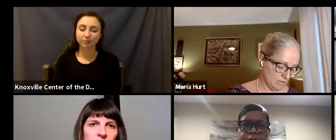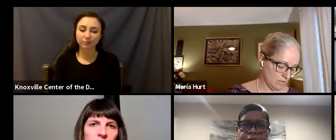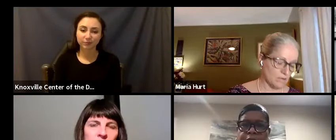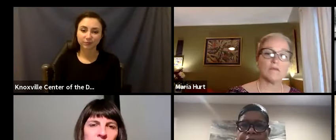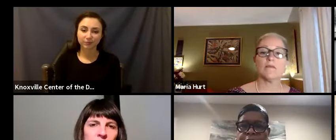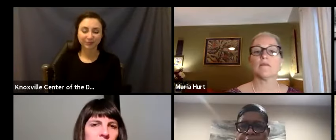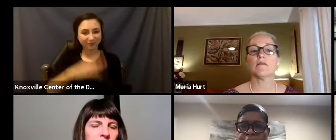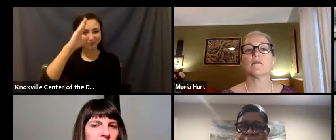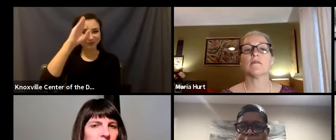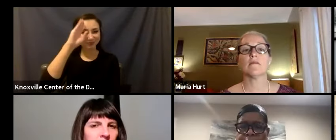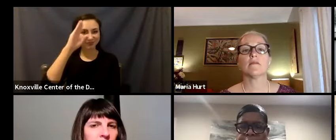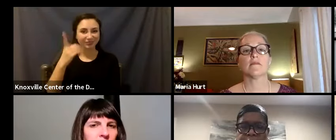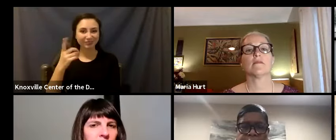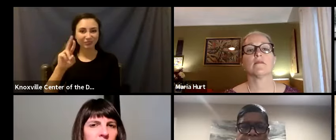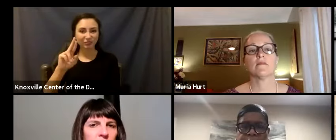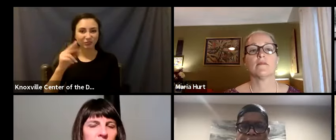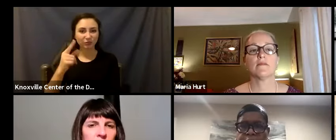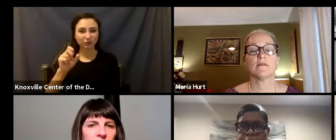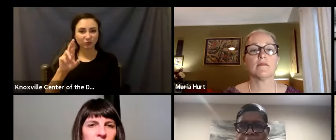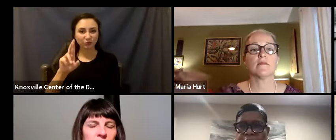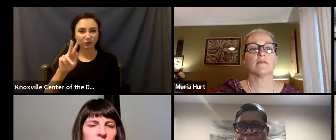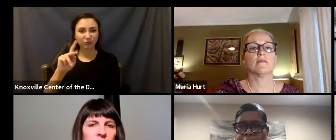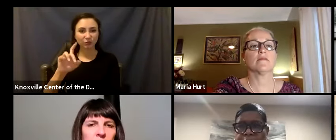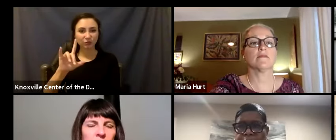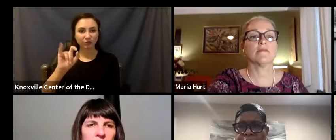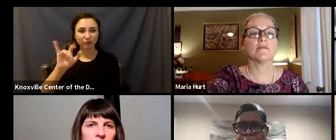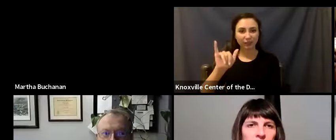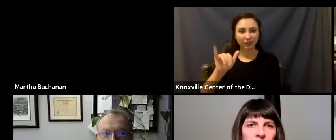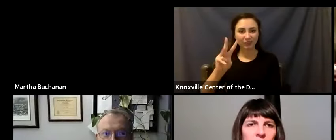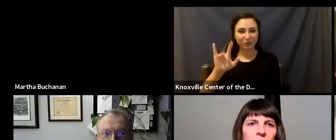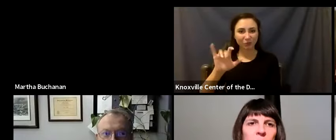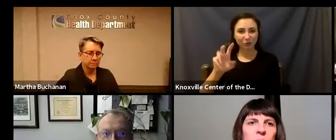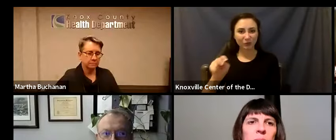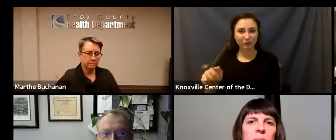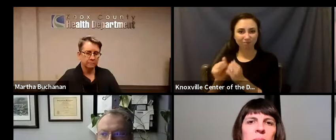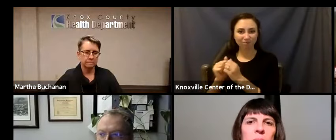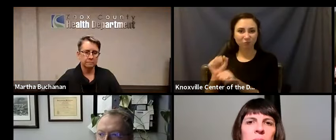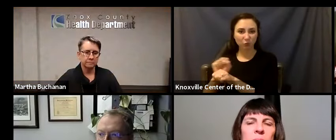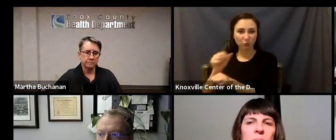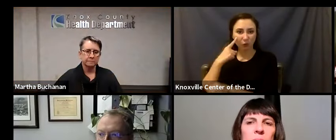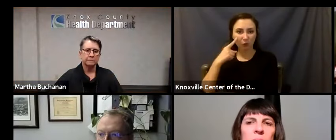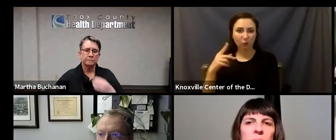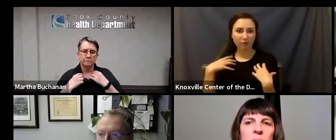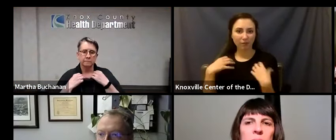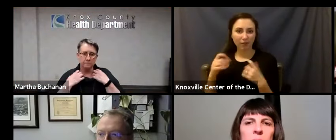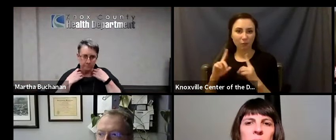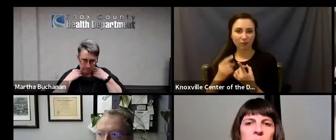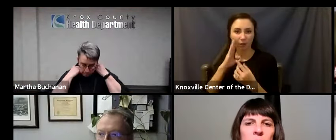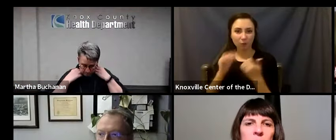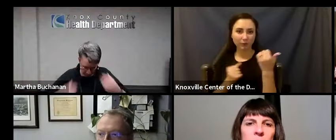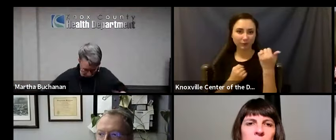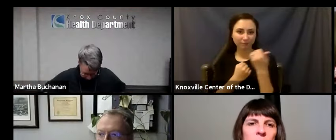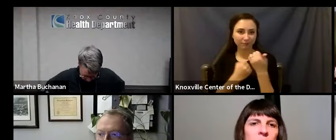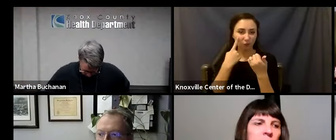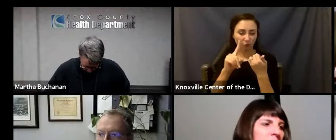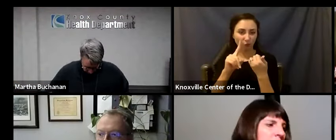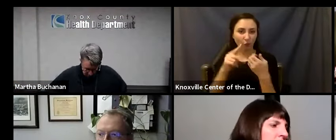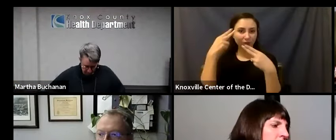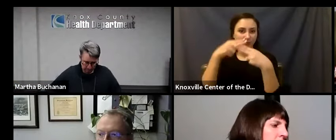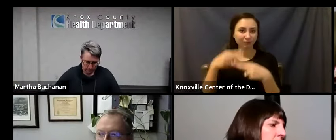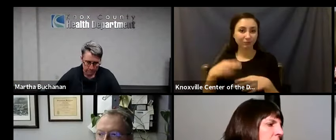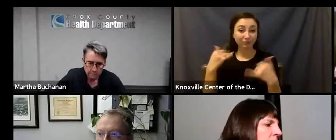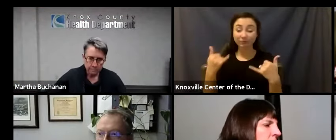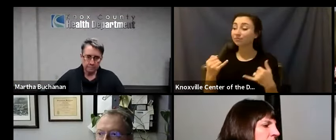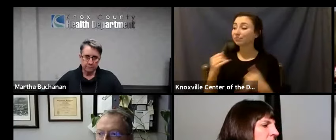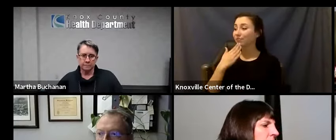Hi, Dr. Gocher. This is Kelsey Wilson with the Health Department, and I'll be assisting with roll call today. Thank you very much, Kelsey. If you could go ahead and get a roll